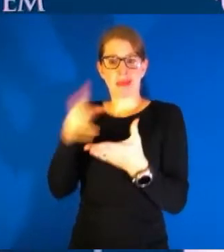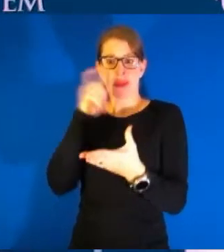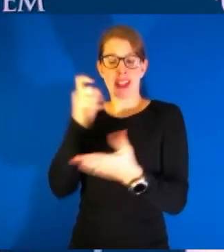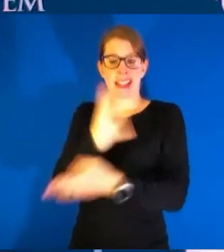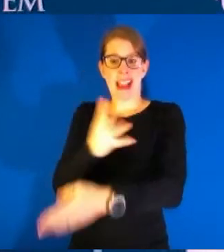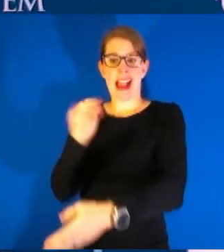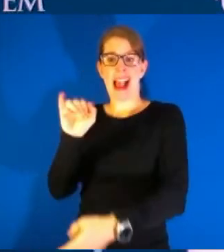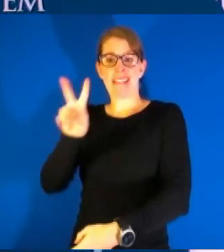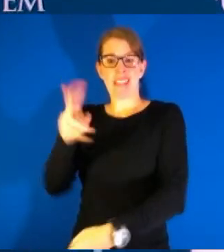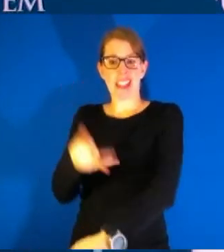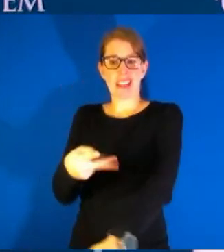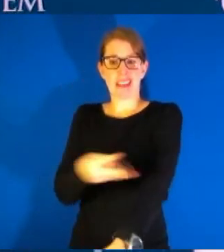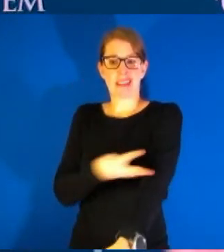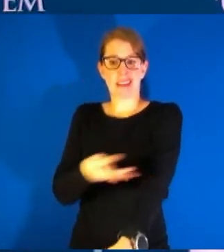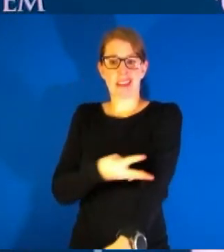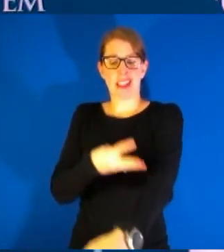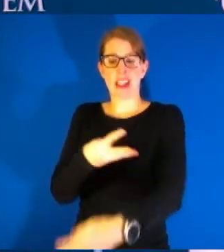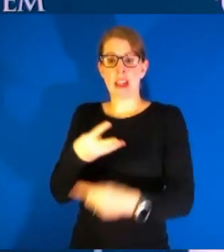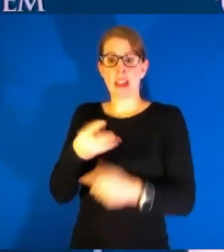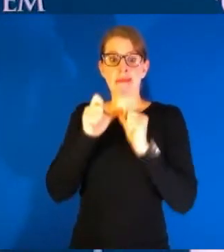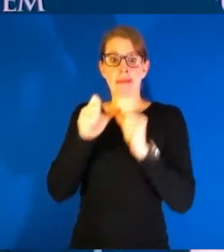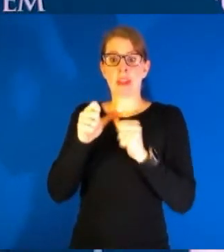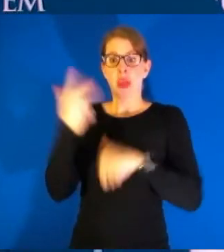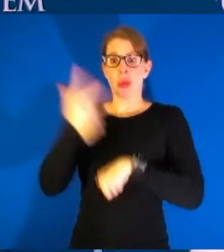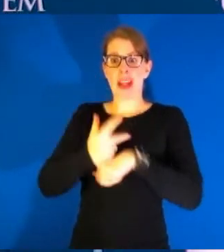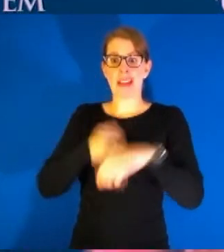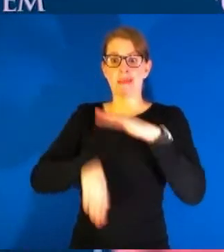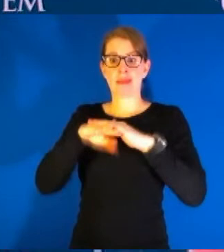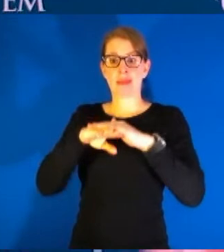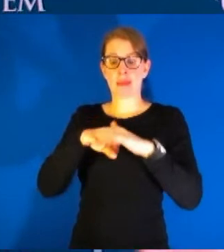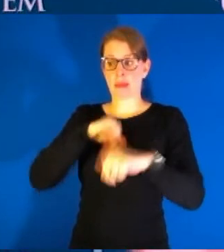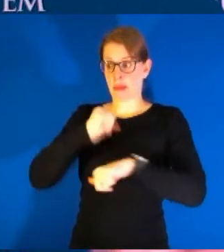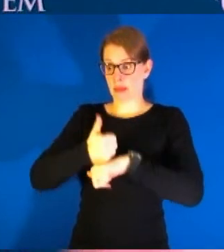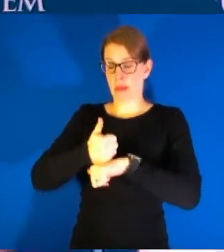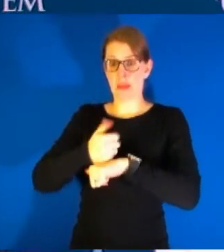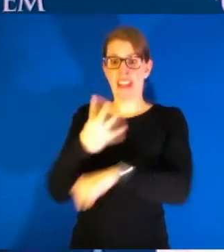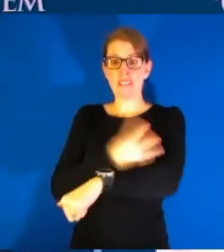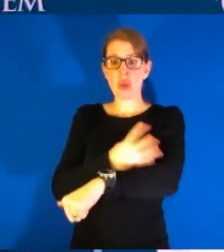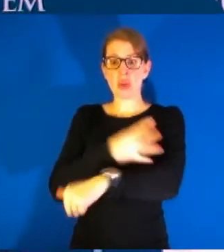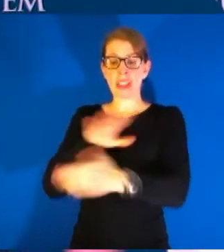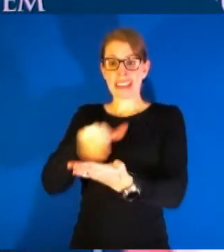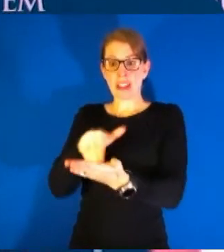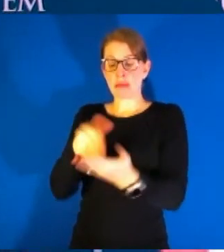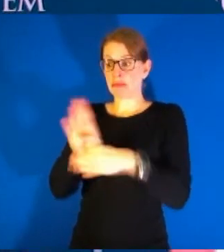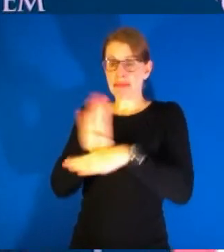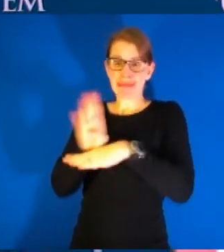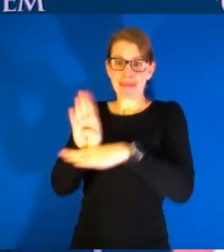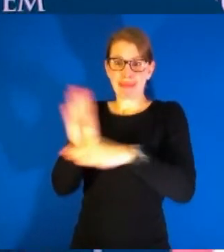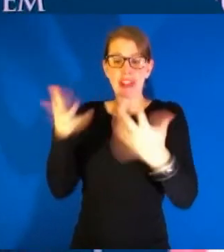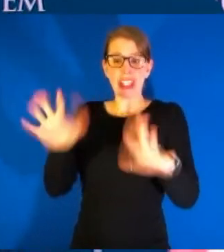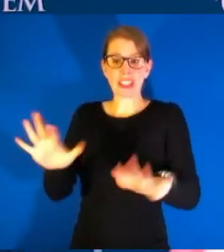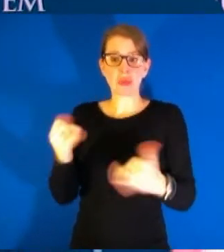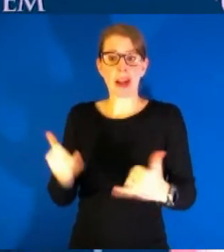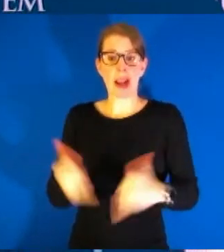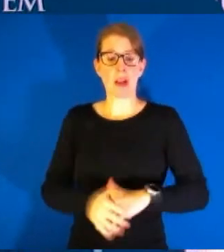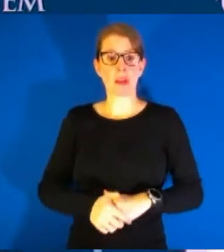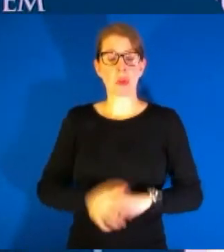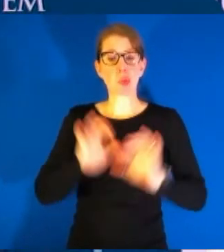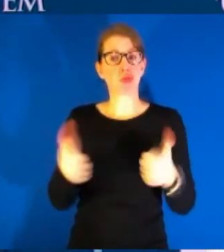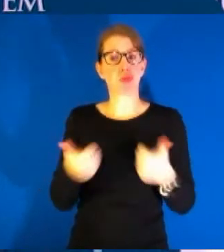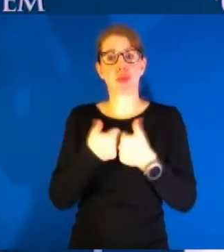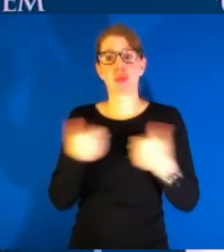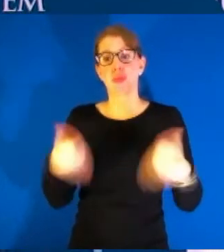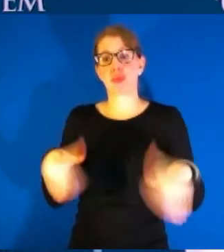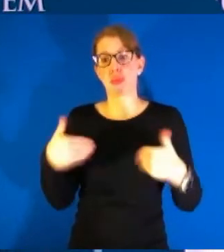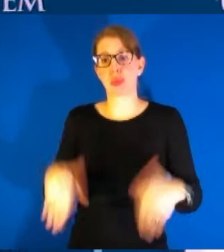and you have to give it daily for 3 days. And setting that up in an infusion center where they're already really busy right now, that's a challenge. And so we're working